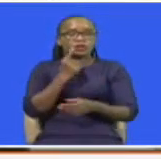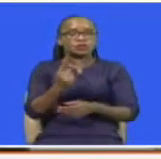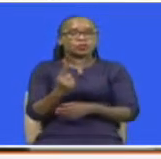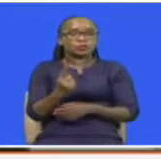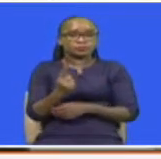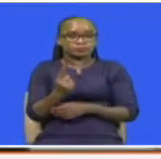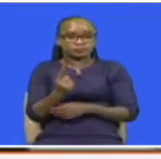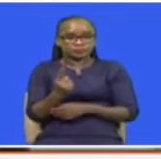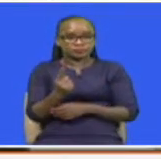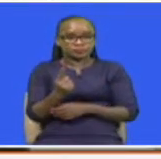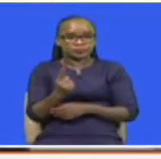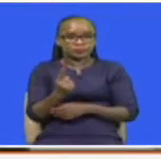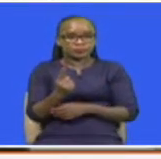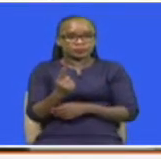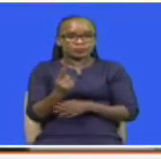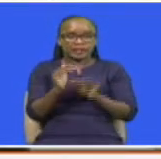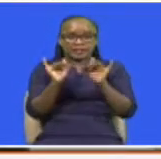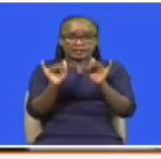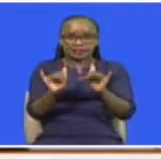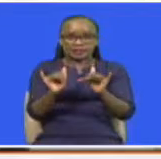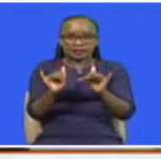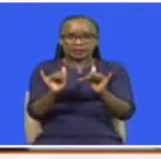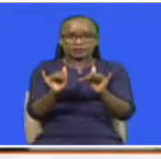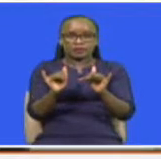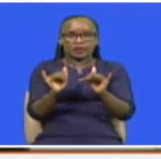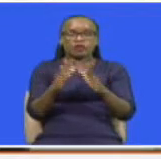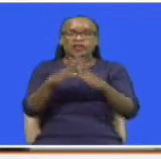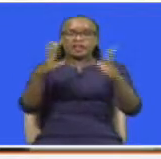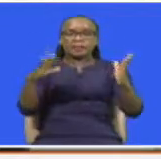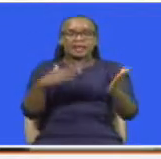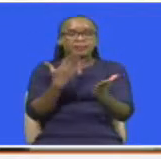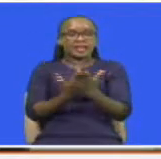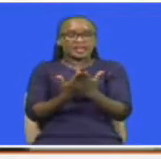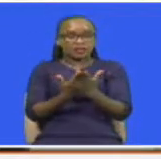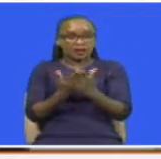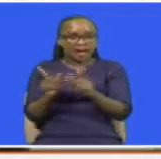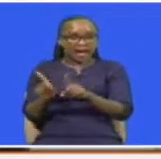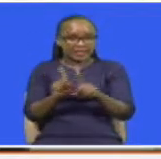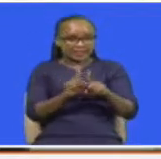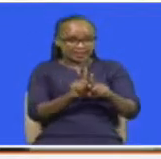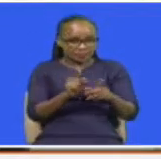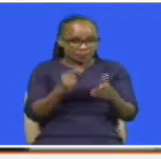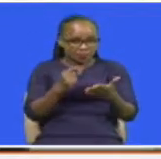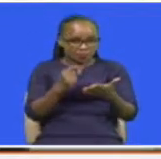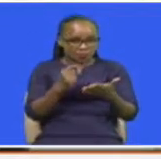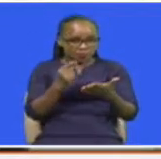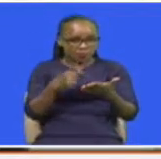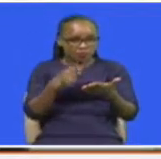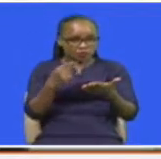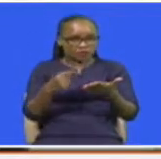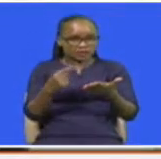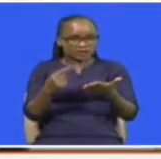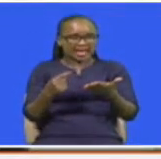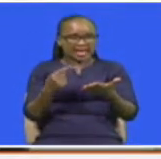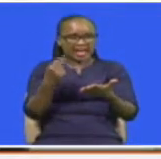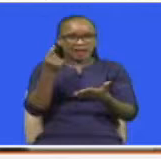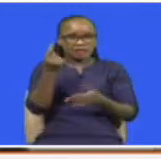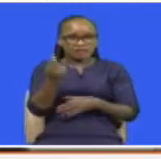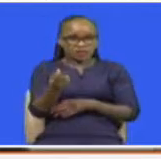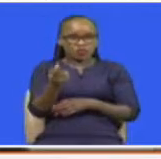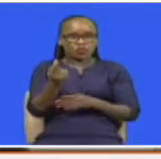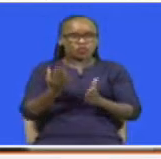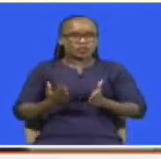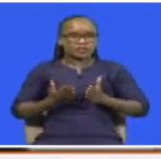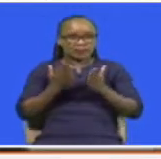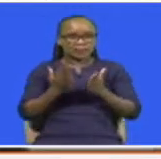spare some energy for the main petition and just file a little few